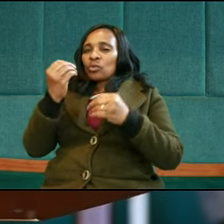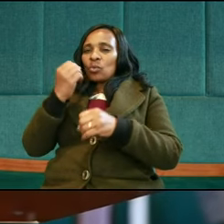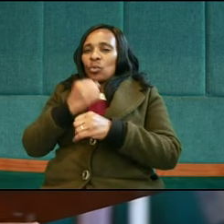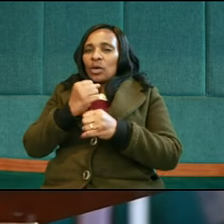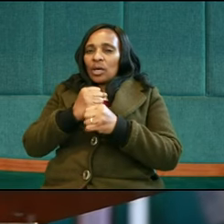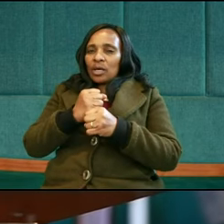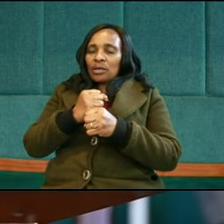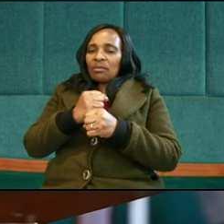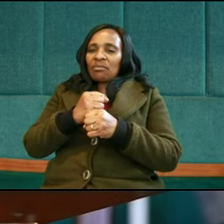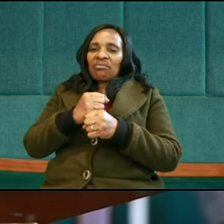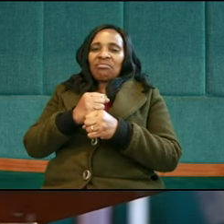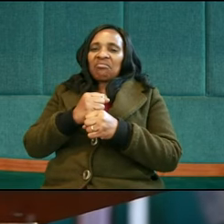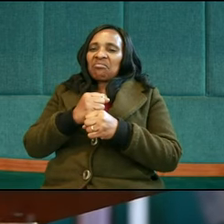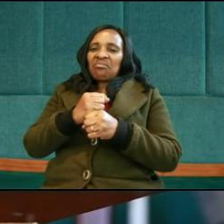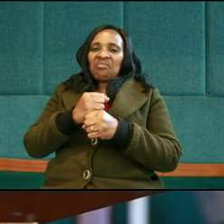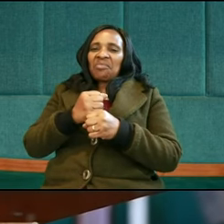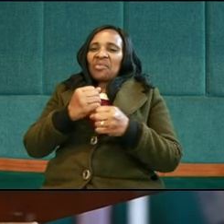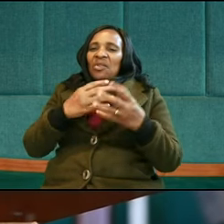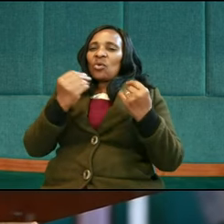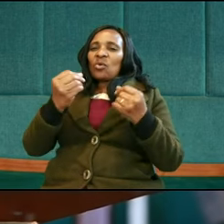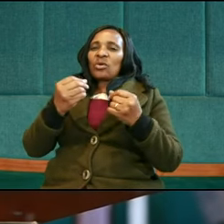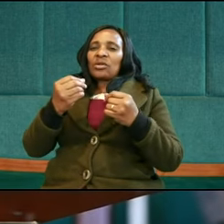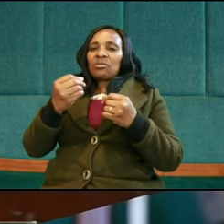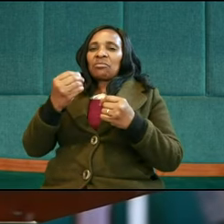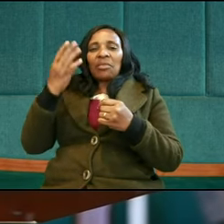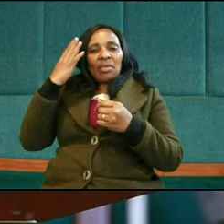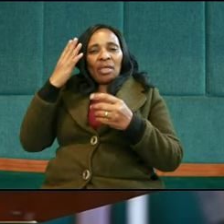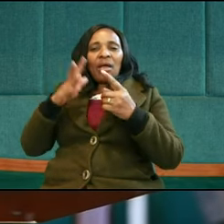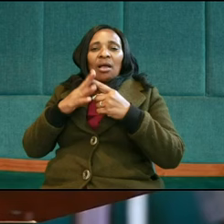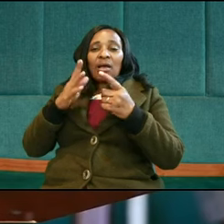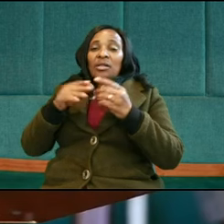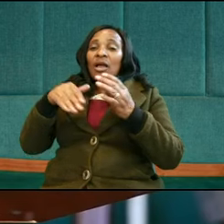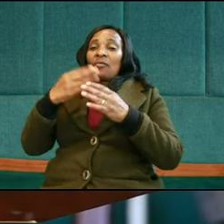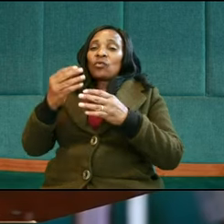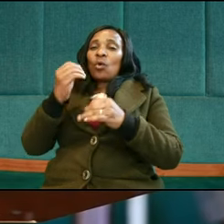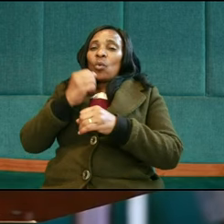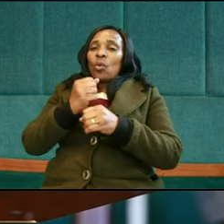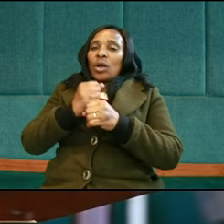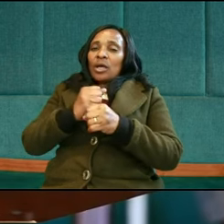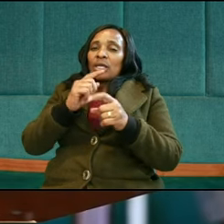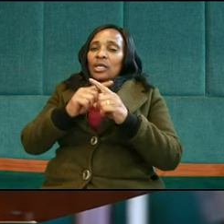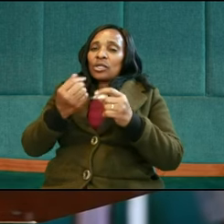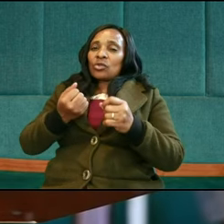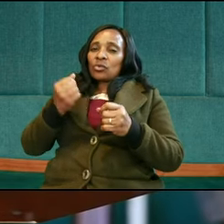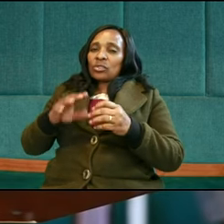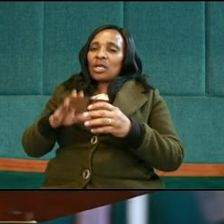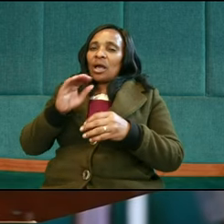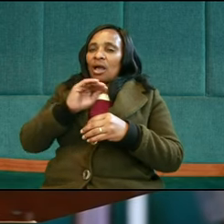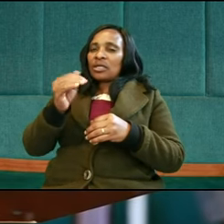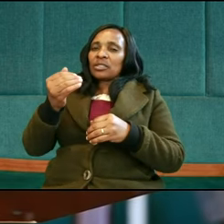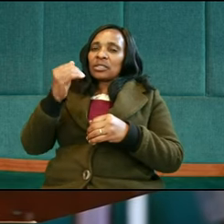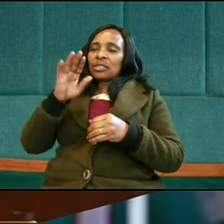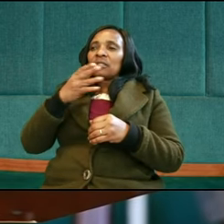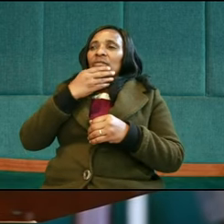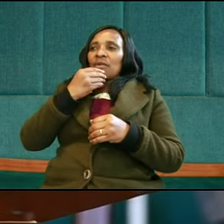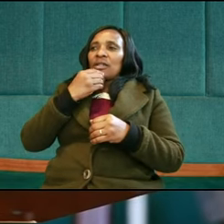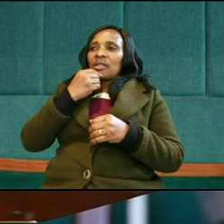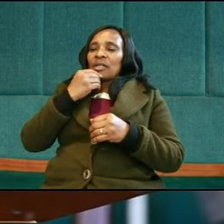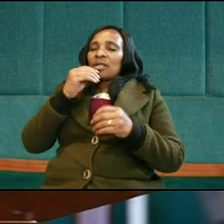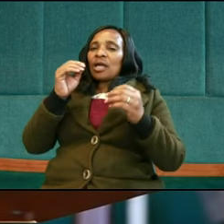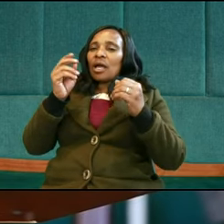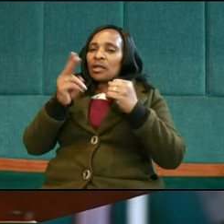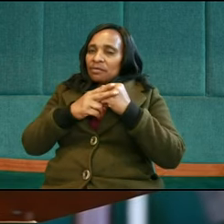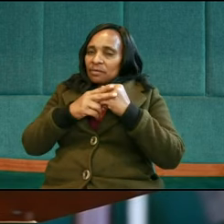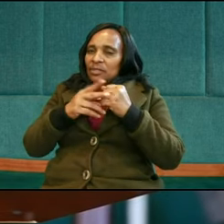It bothered him as he got his hair cut after work. What is a good school where I can send my daughter? He asked his baba. Send her to the